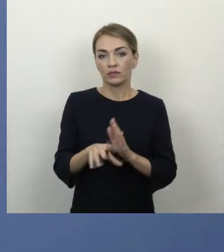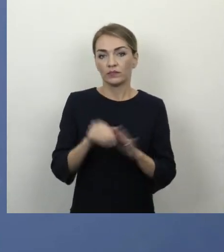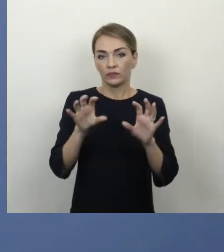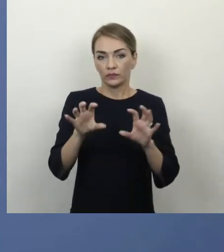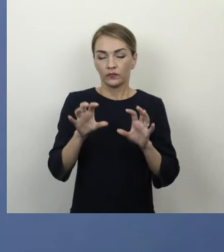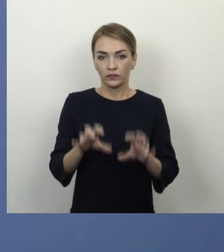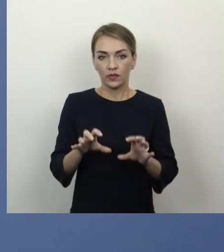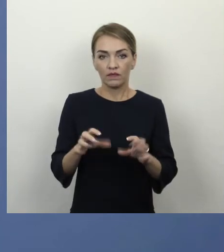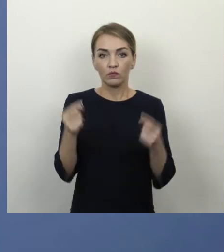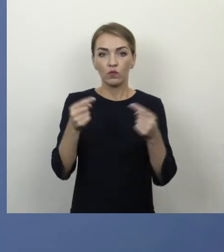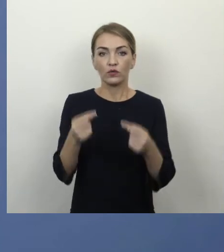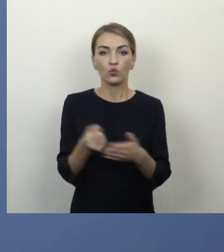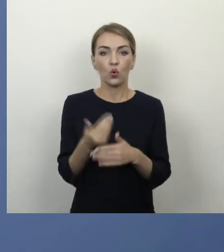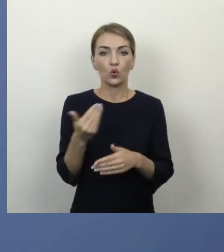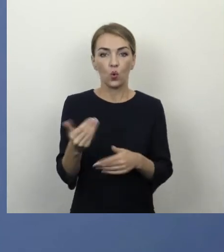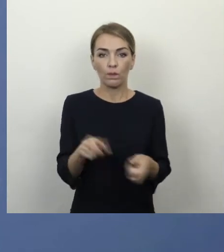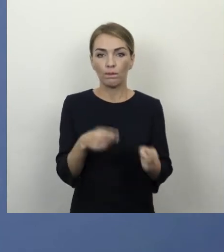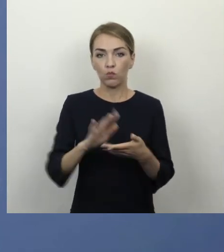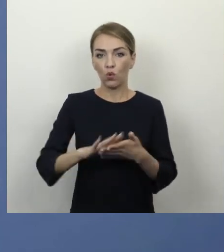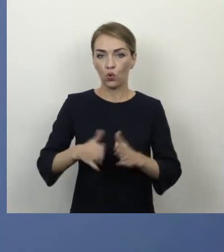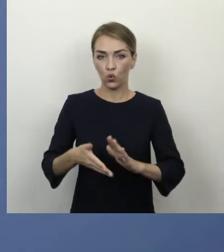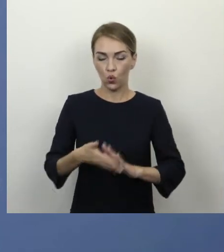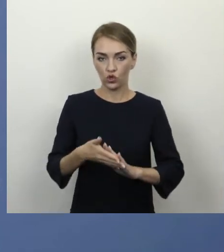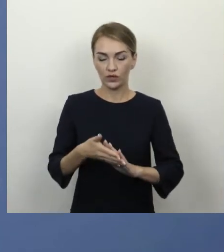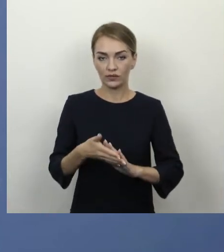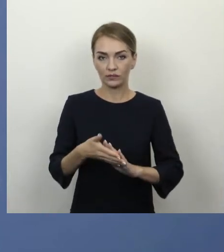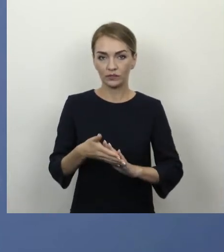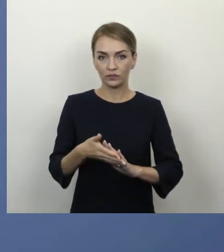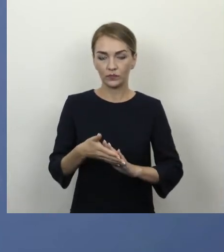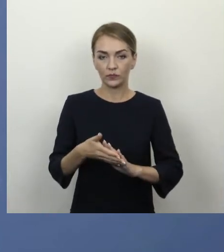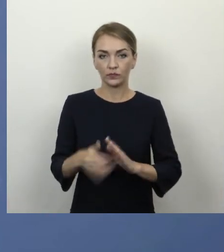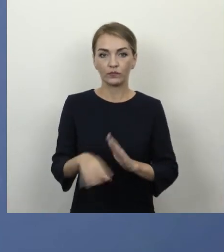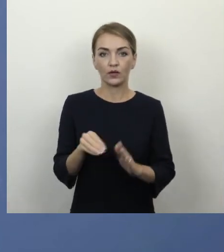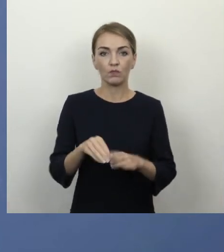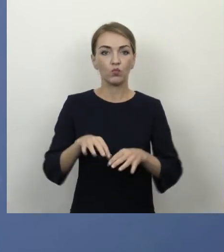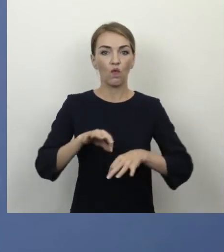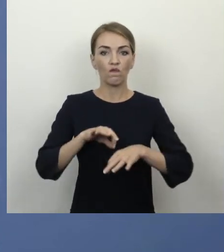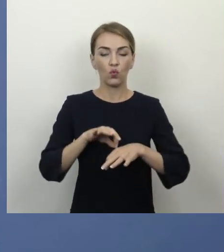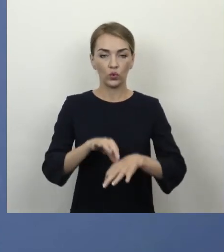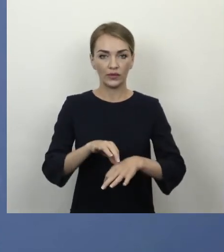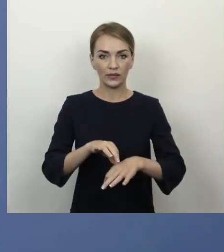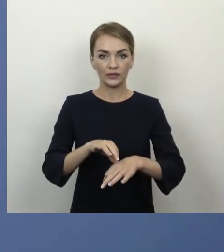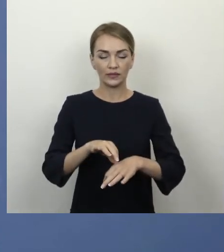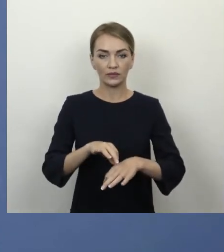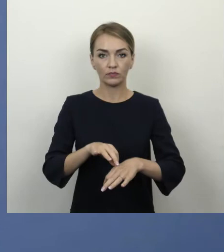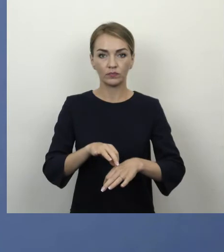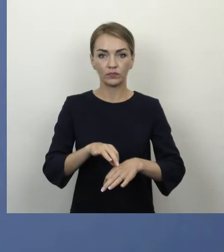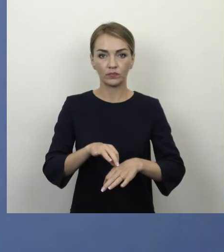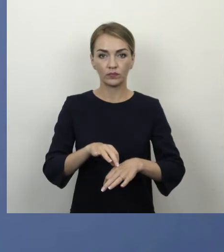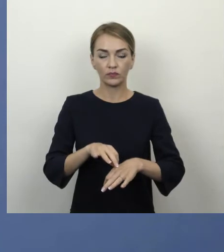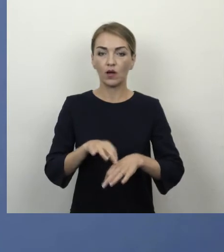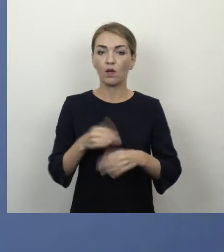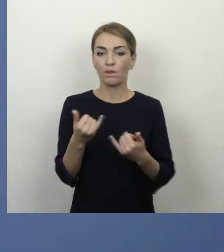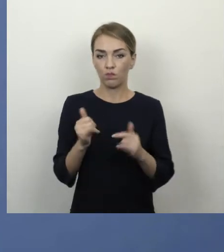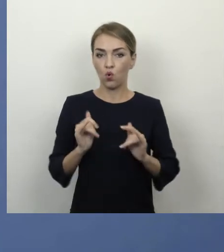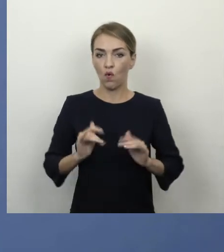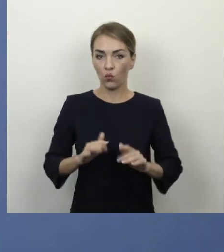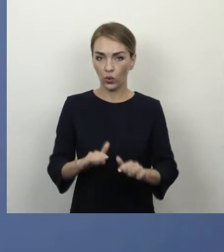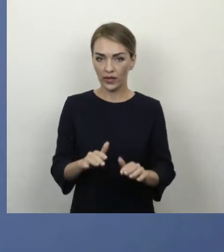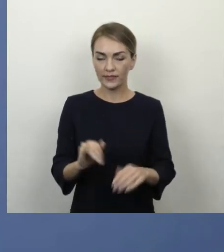2020-21 in the election disputes. And the aforementioned elections